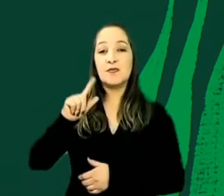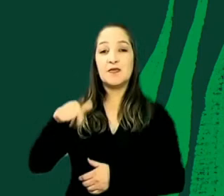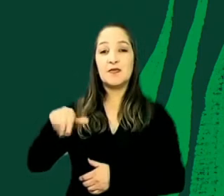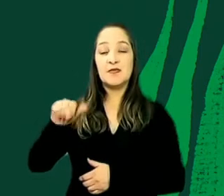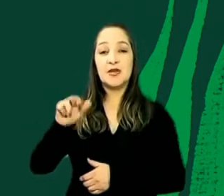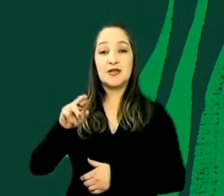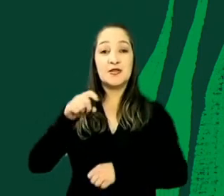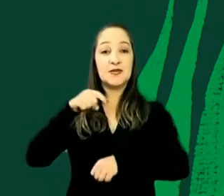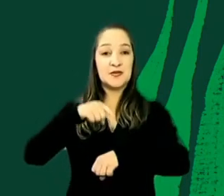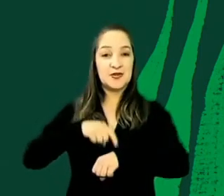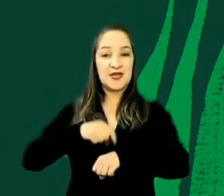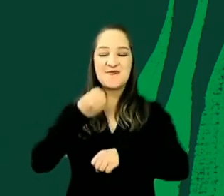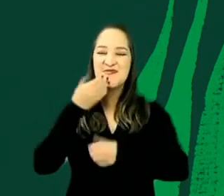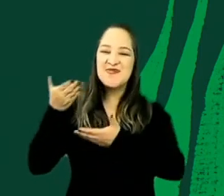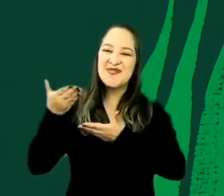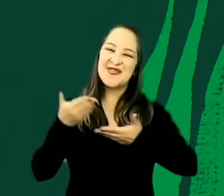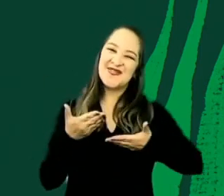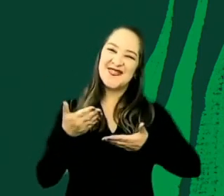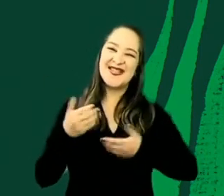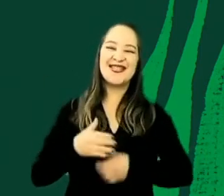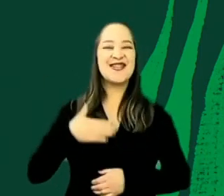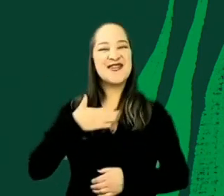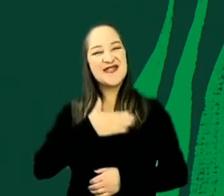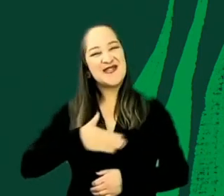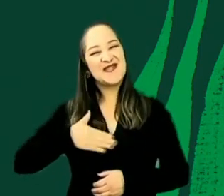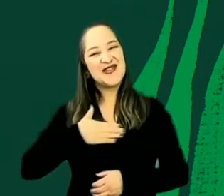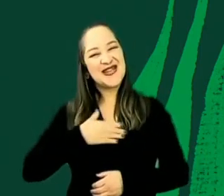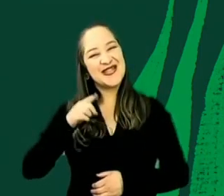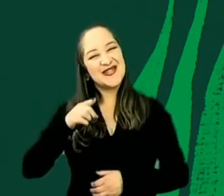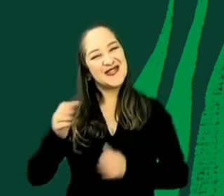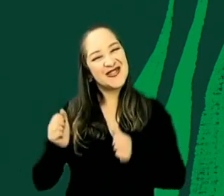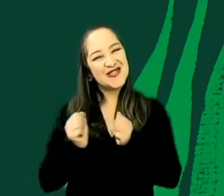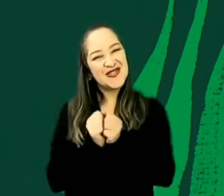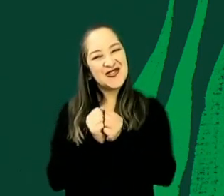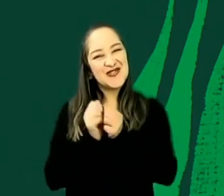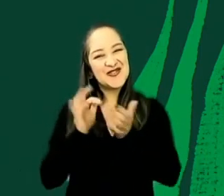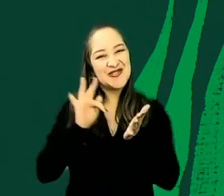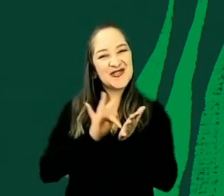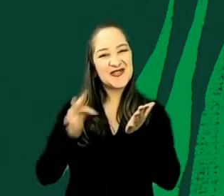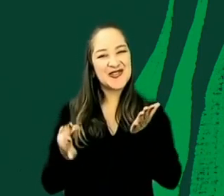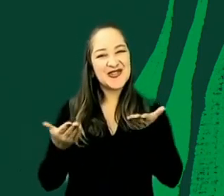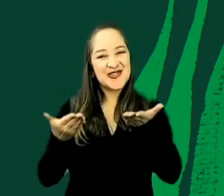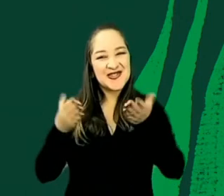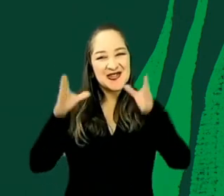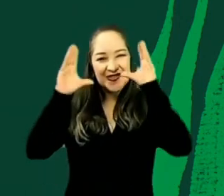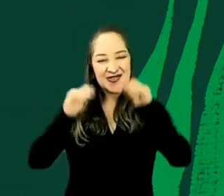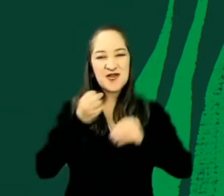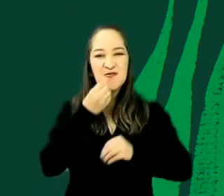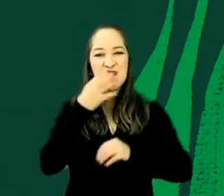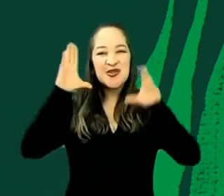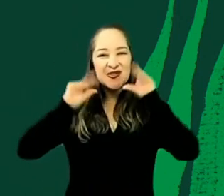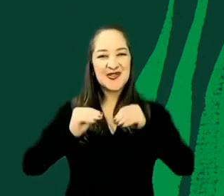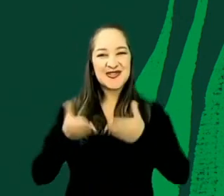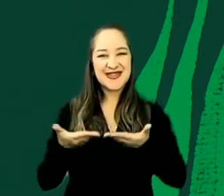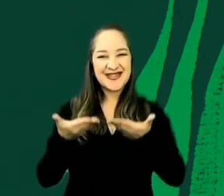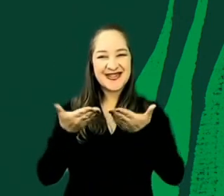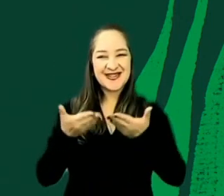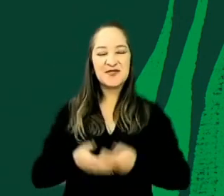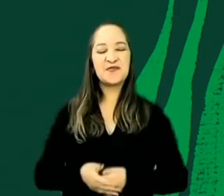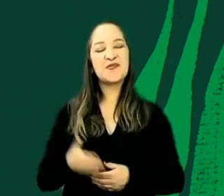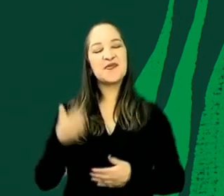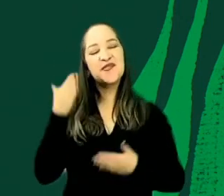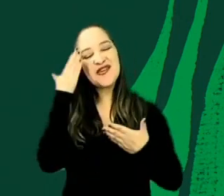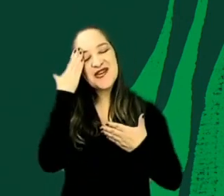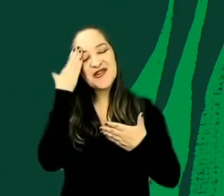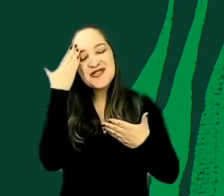Bazar do Tempo here in Brazil. Welcome, Alice Walker. It's a huge pleasure to welcome you here to FLIP this evening. Thank you.